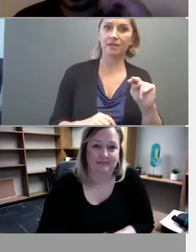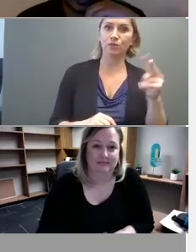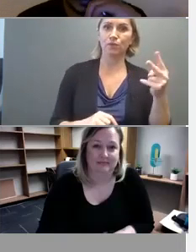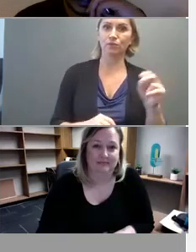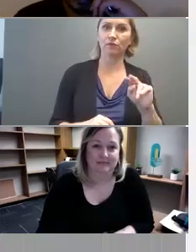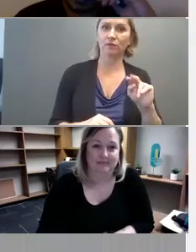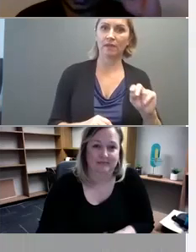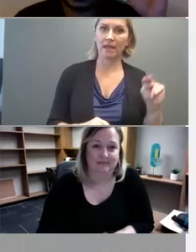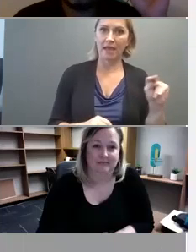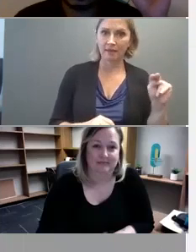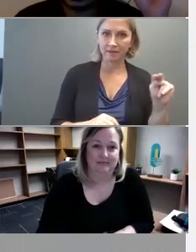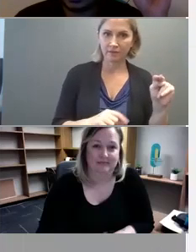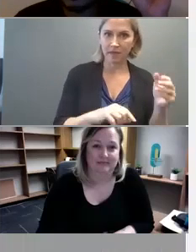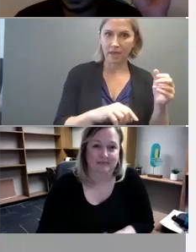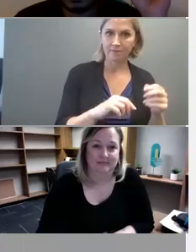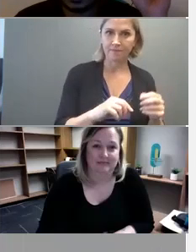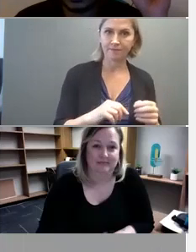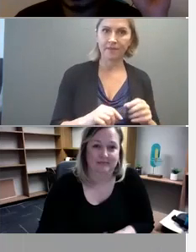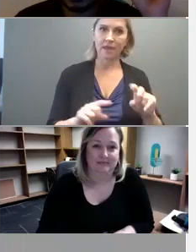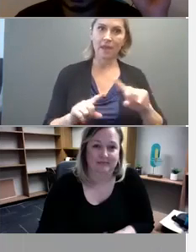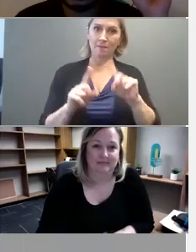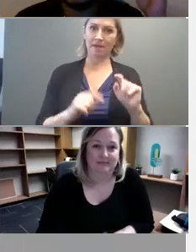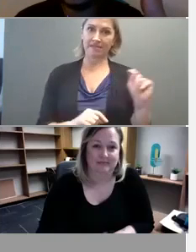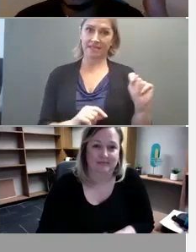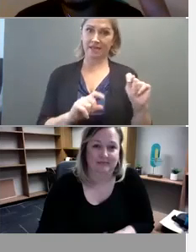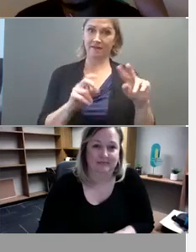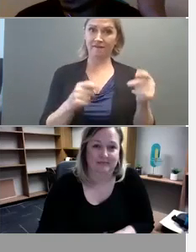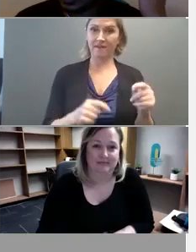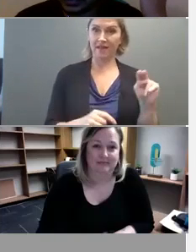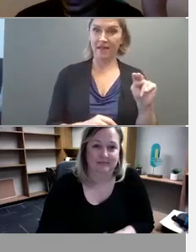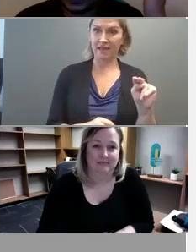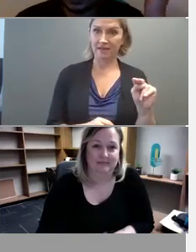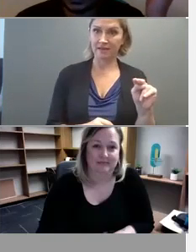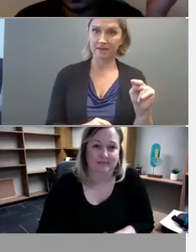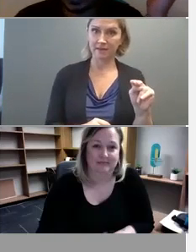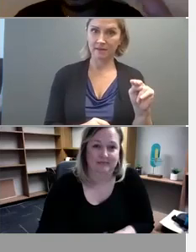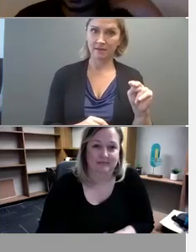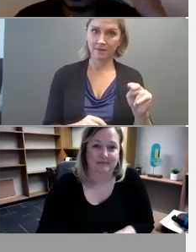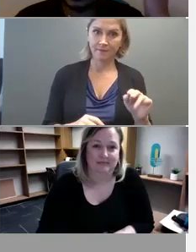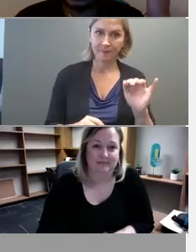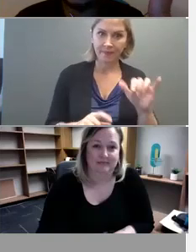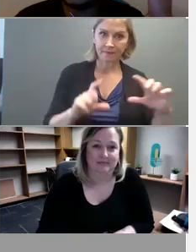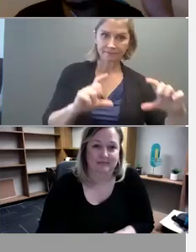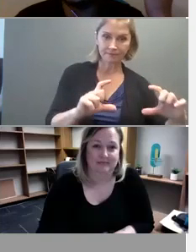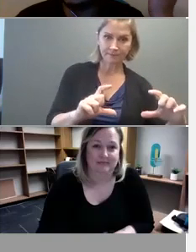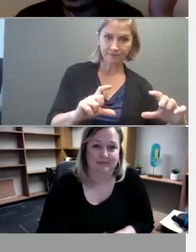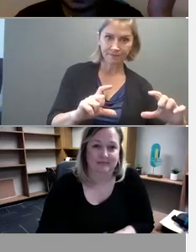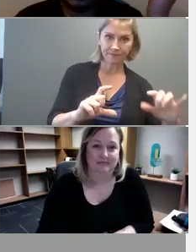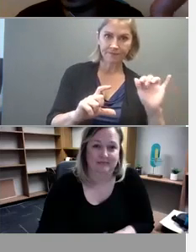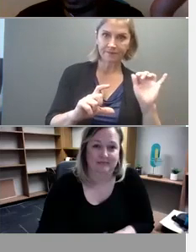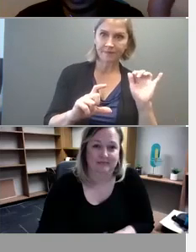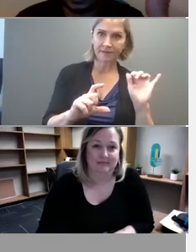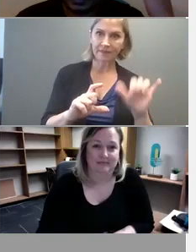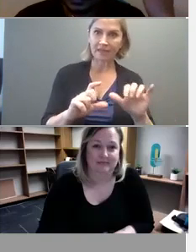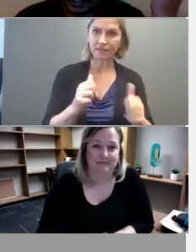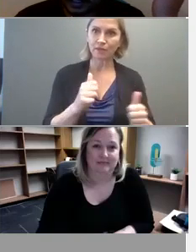epsilon. But T of n is, if we consider for the big O case, that is for case 1, for any epsilon greater than